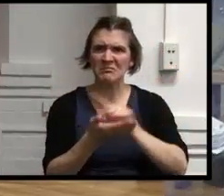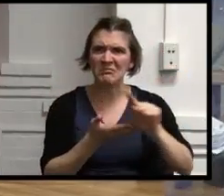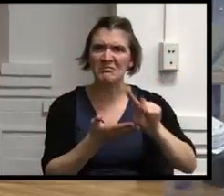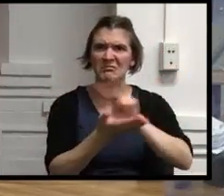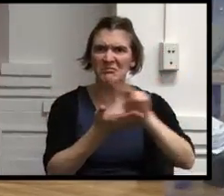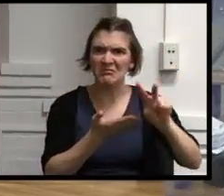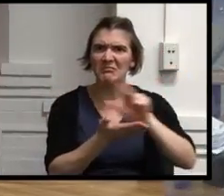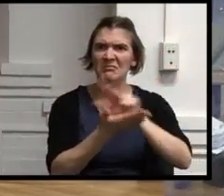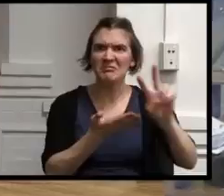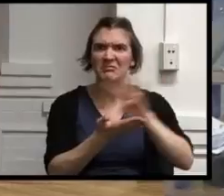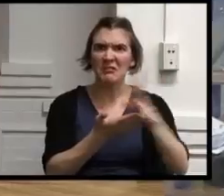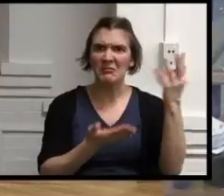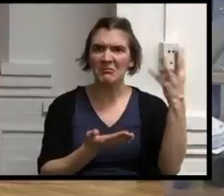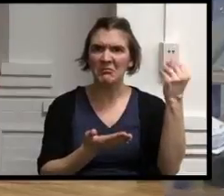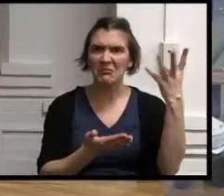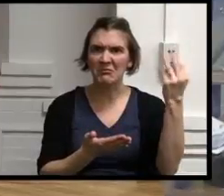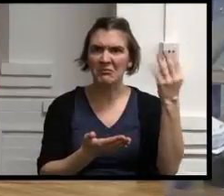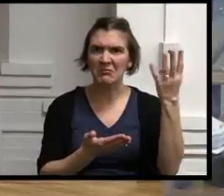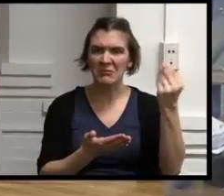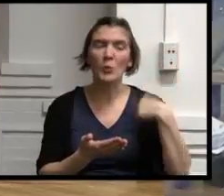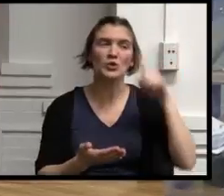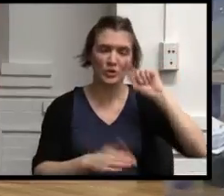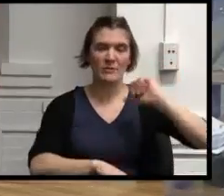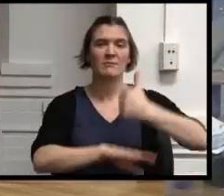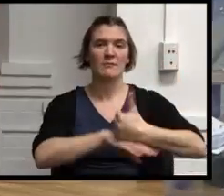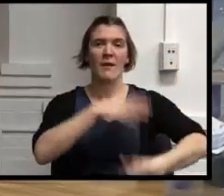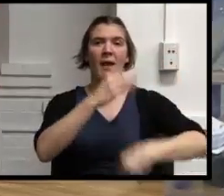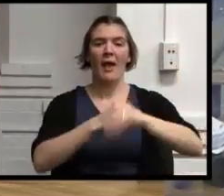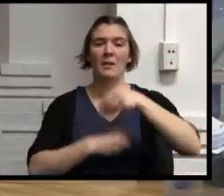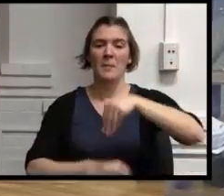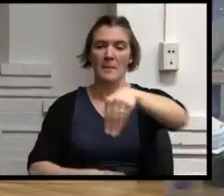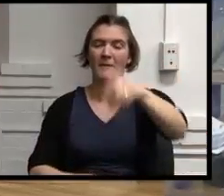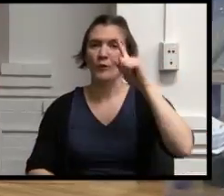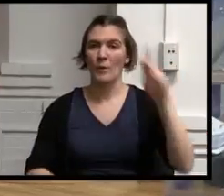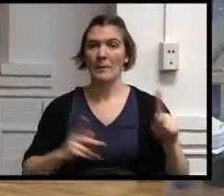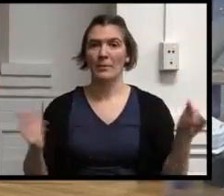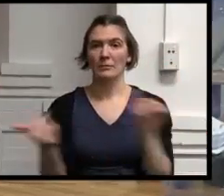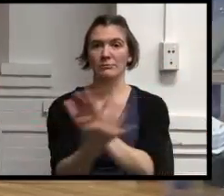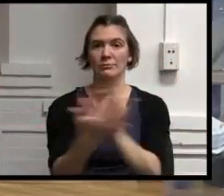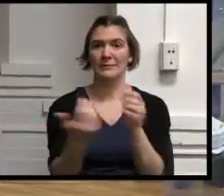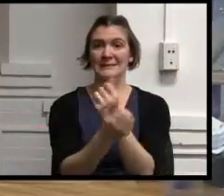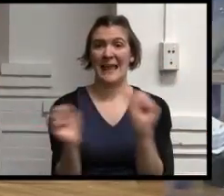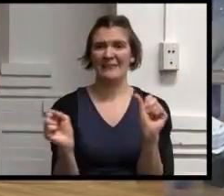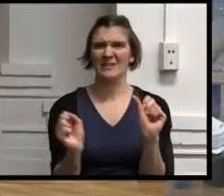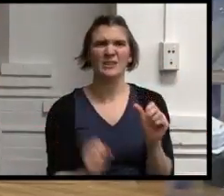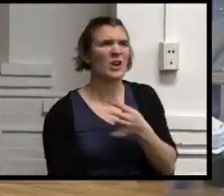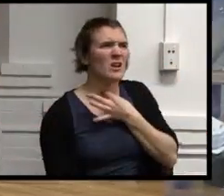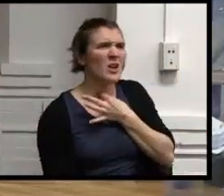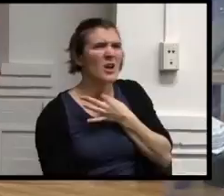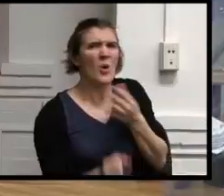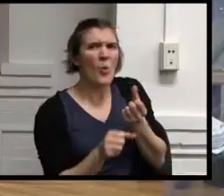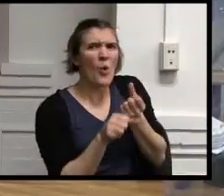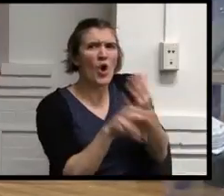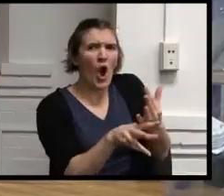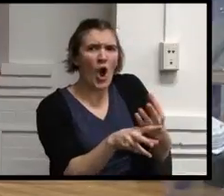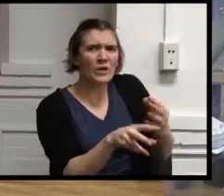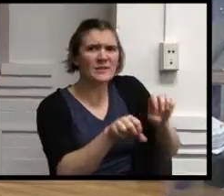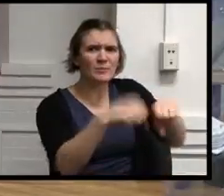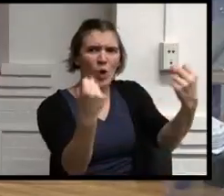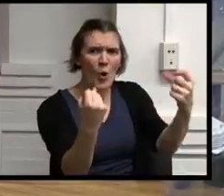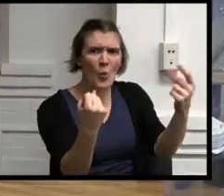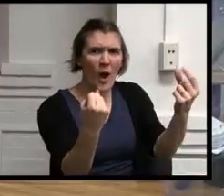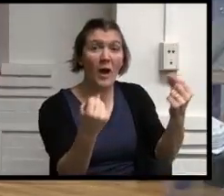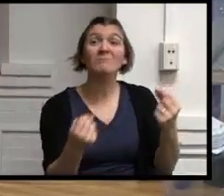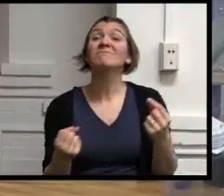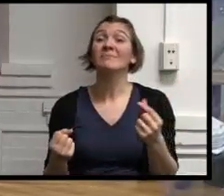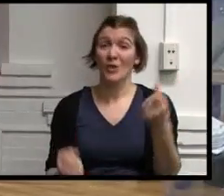again, perhaps we should take some of those measures that you described. What happened that caused the lights to be on flash? There